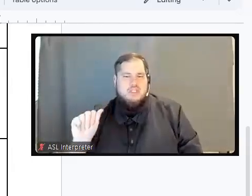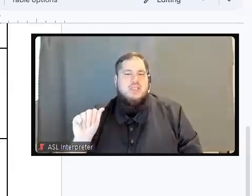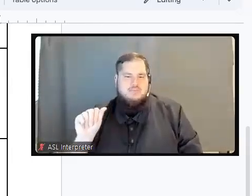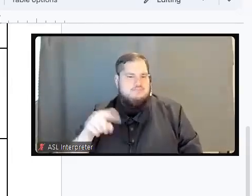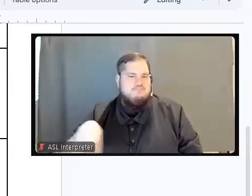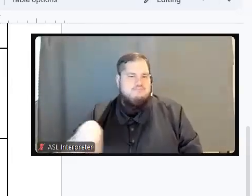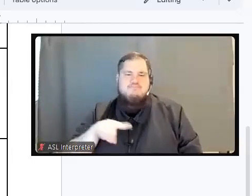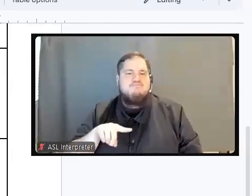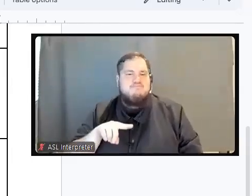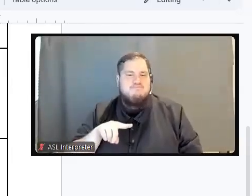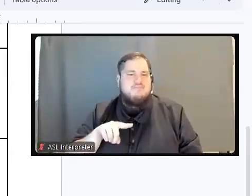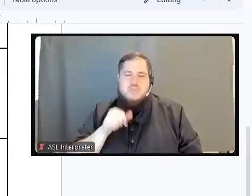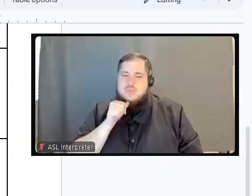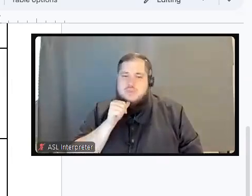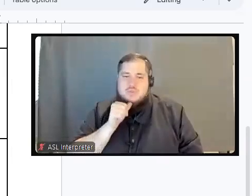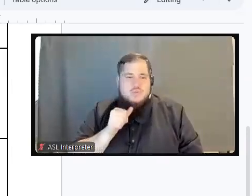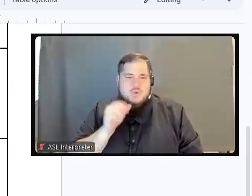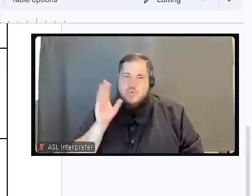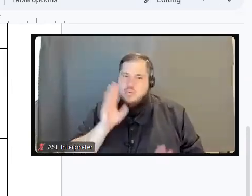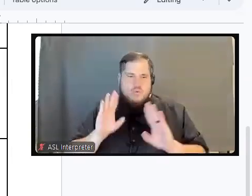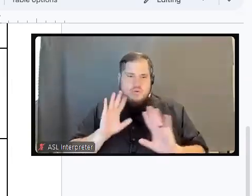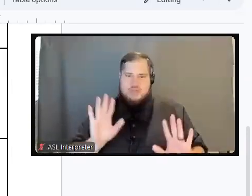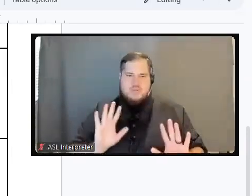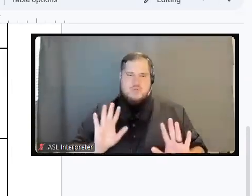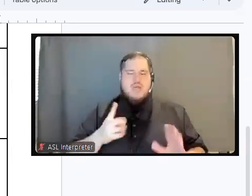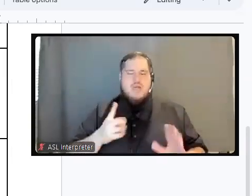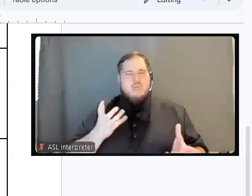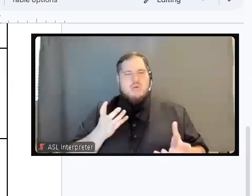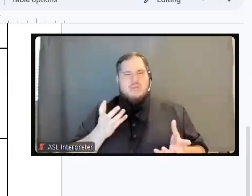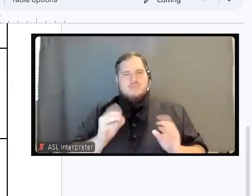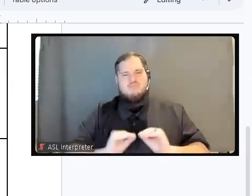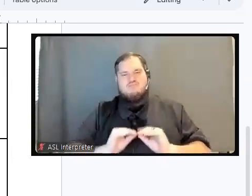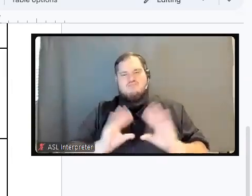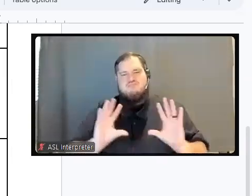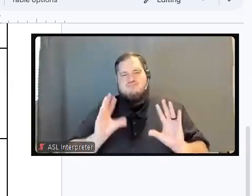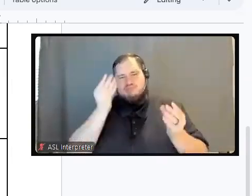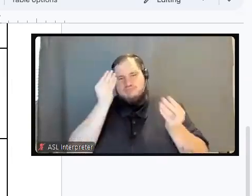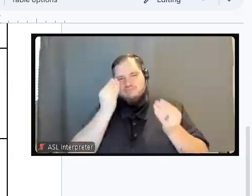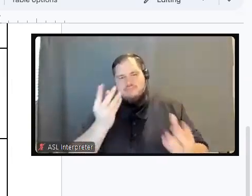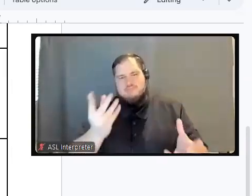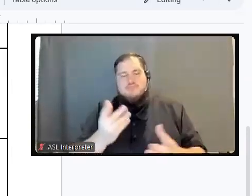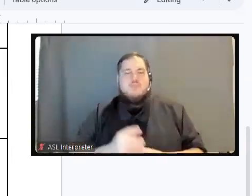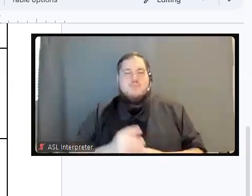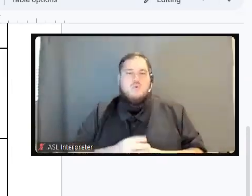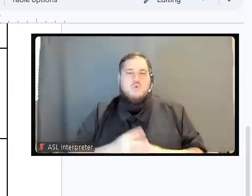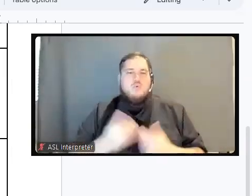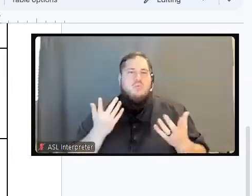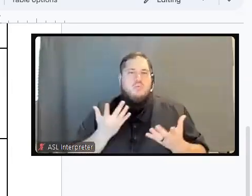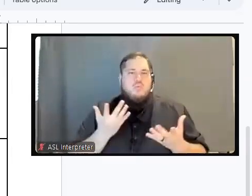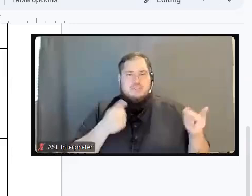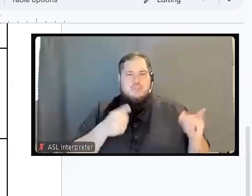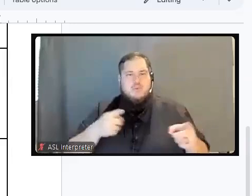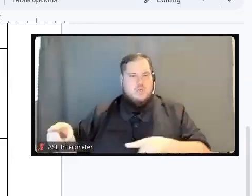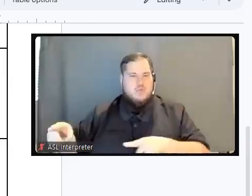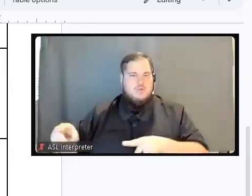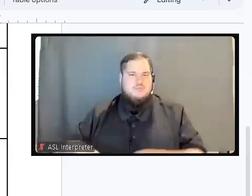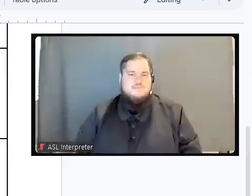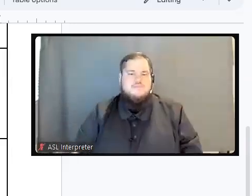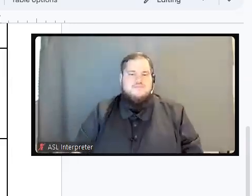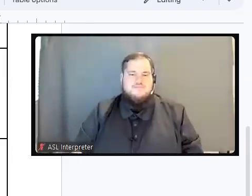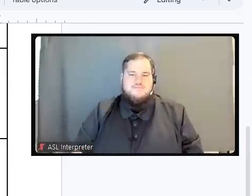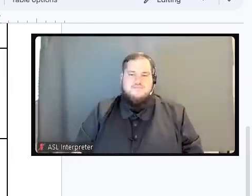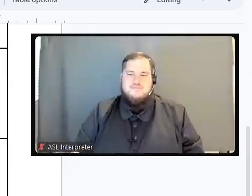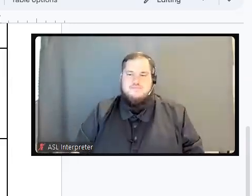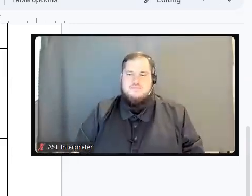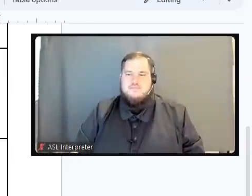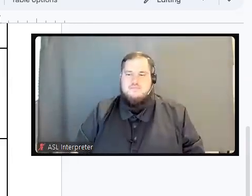definitely don't worry about that, but just wanted to kind of inform you what's going on there.